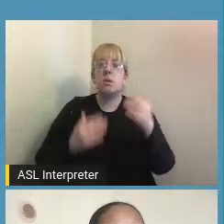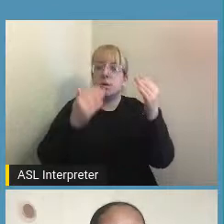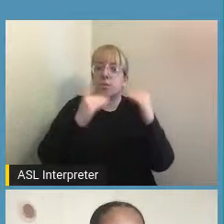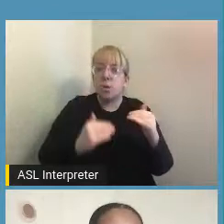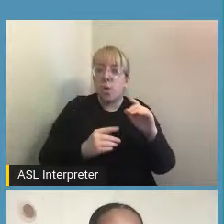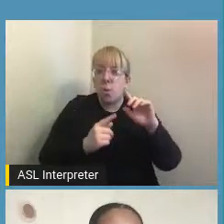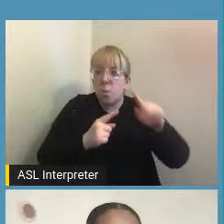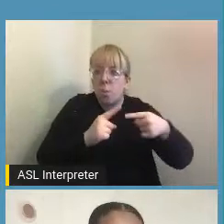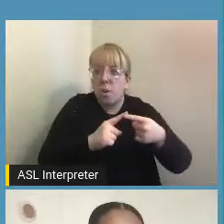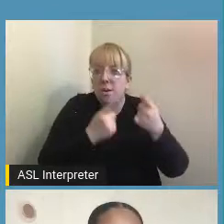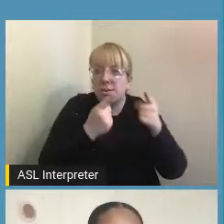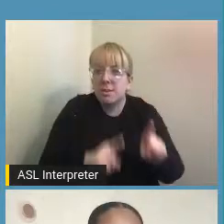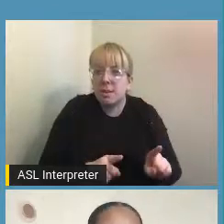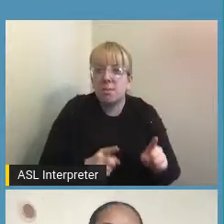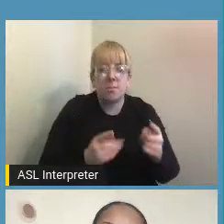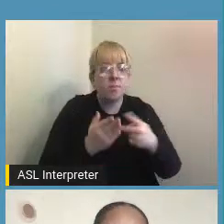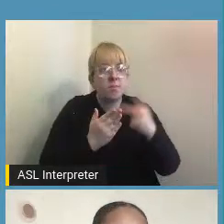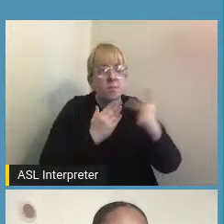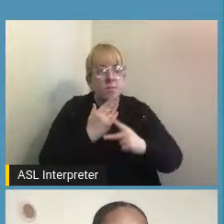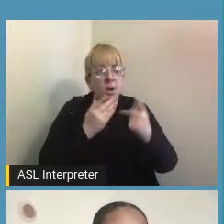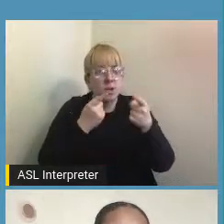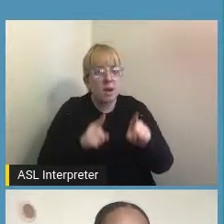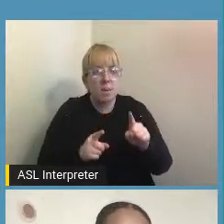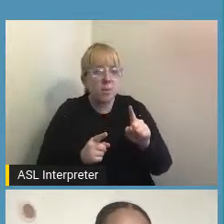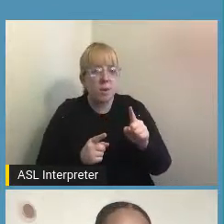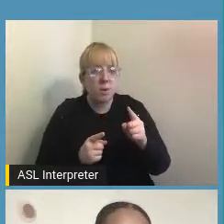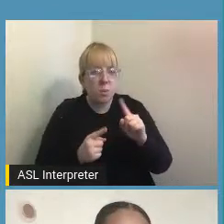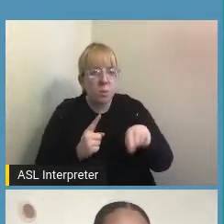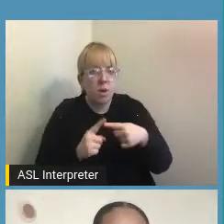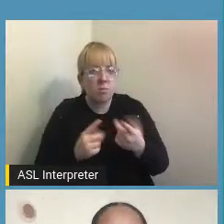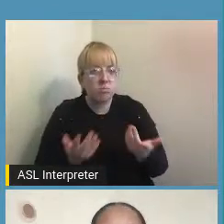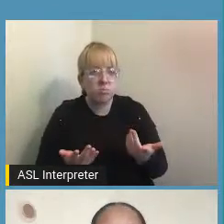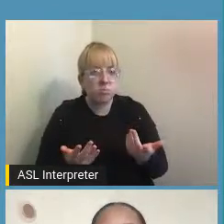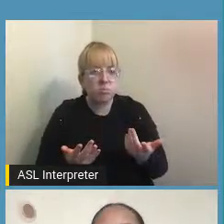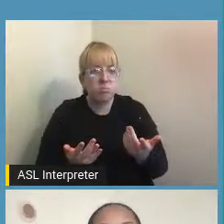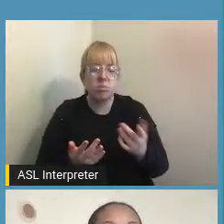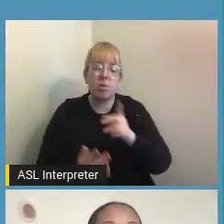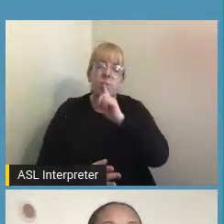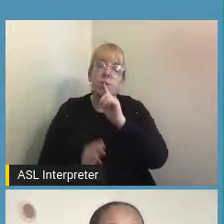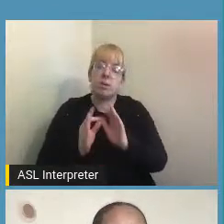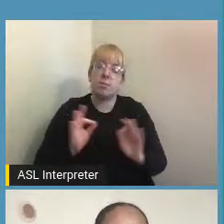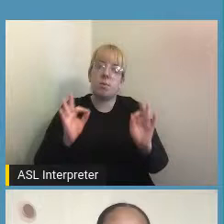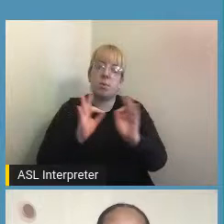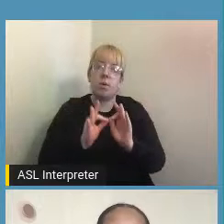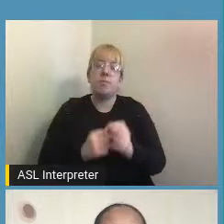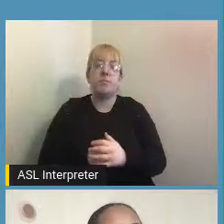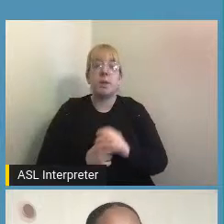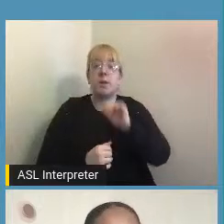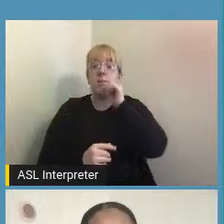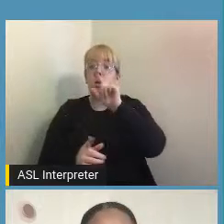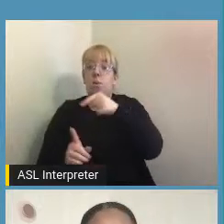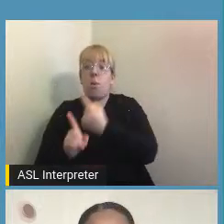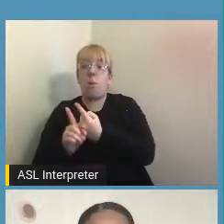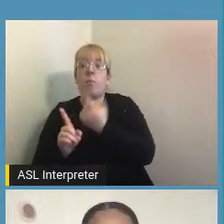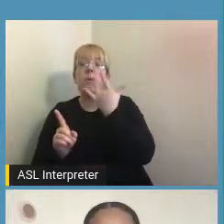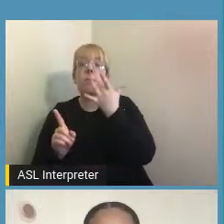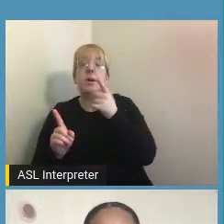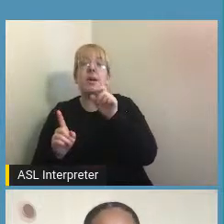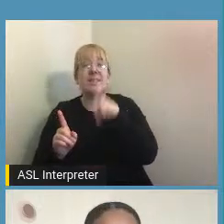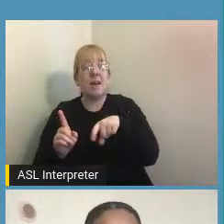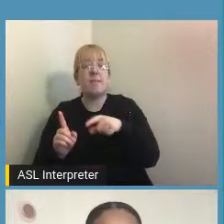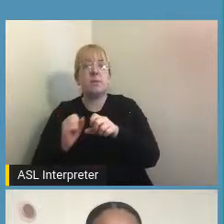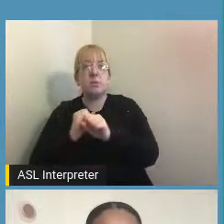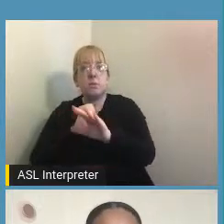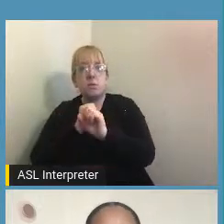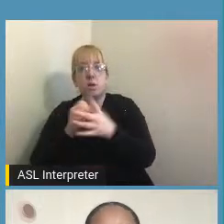the project happening? Another important thing to note. Not only because you need to put that on the marketing or in